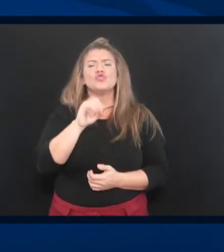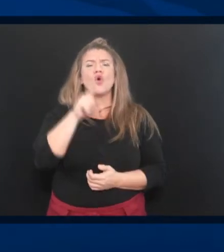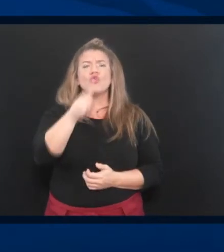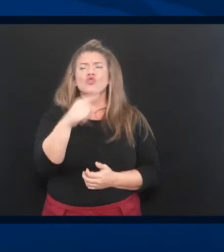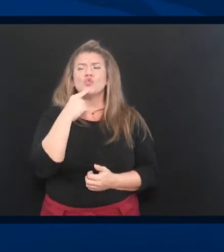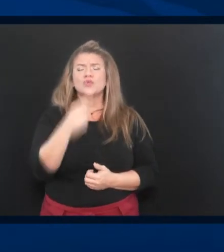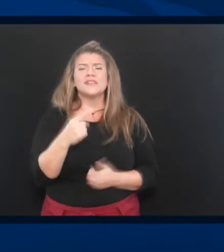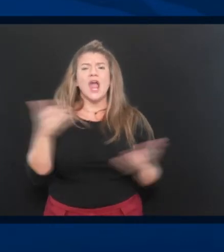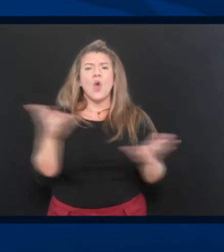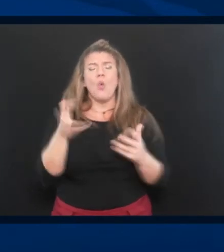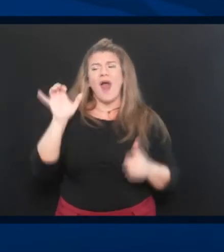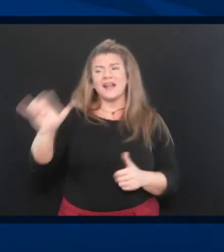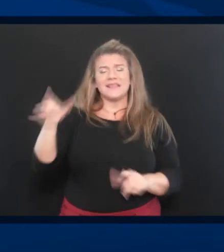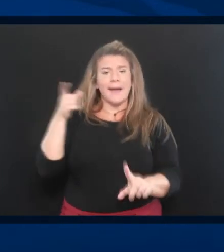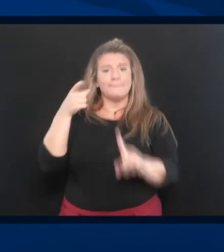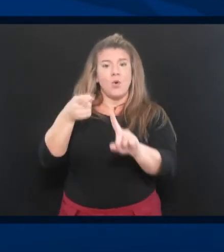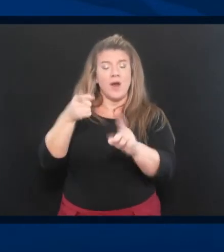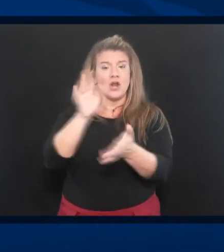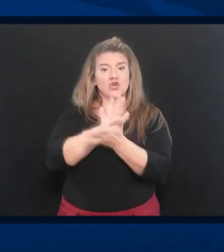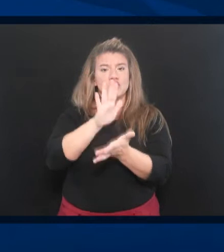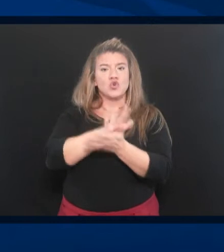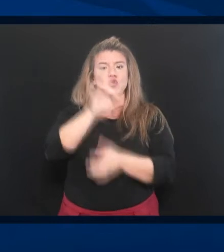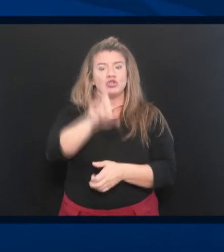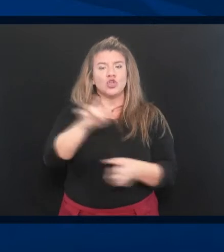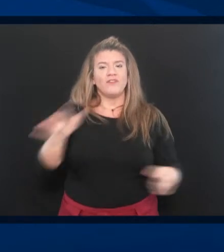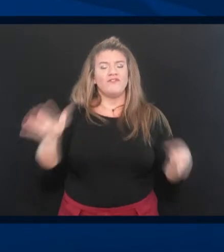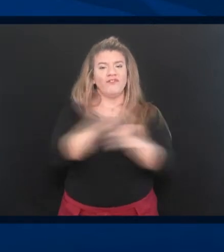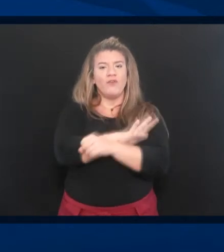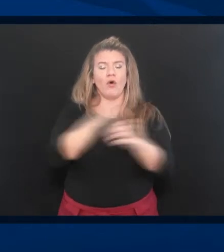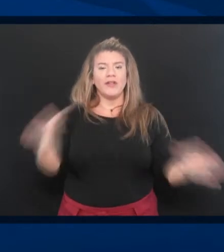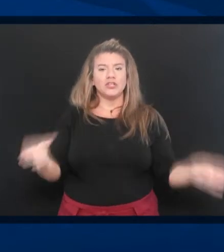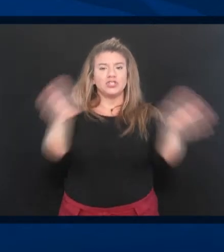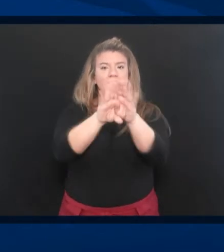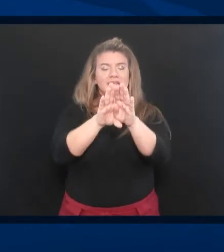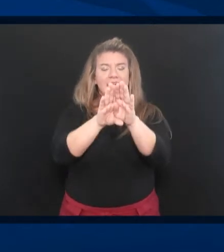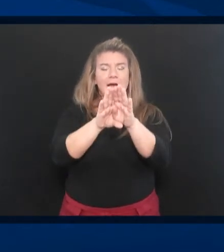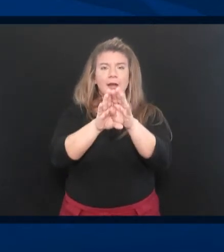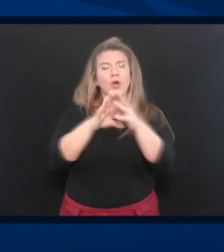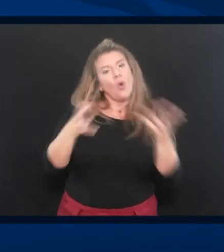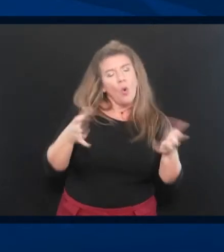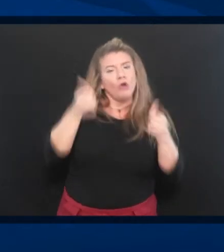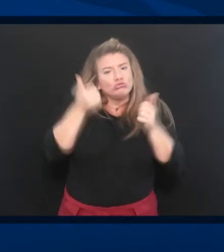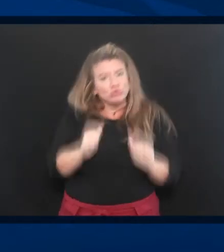is that point that a school should fully shut down versus try to stay open?